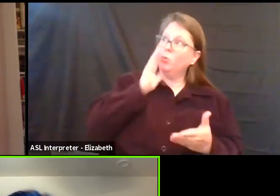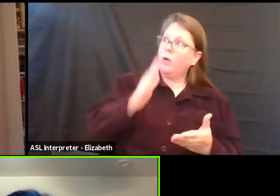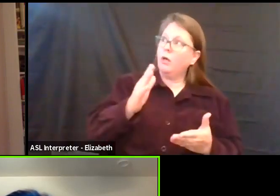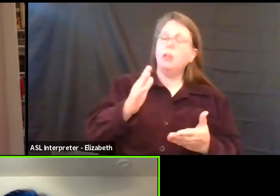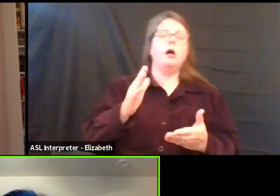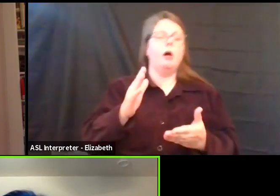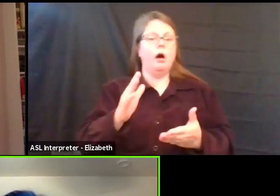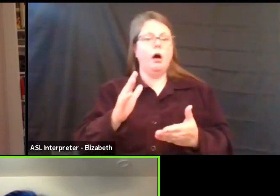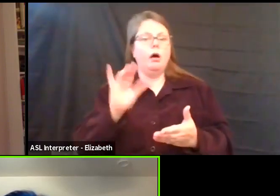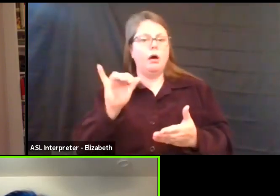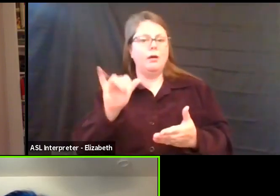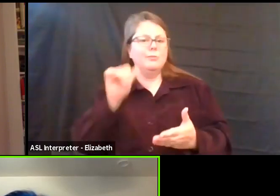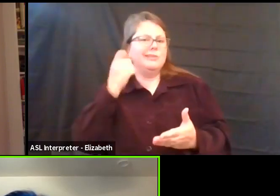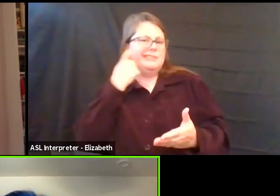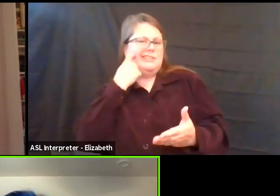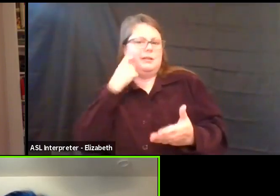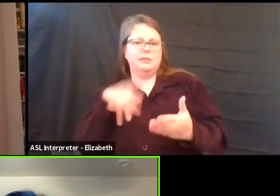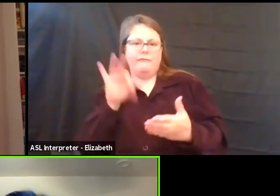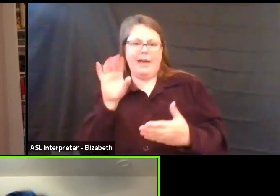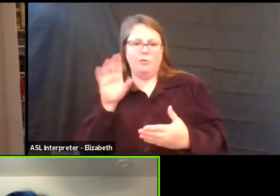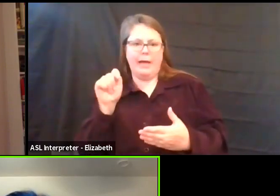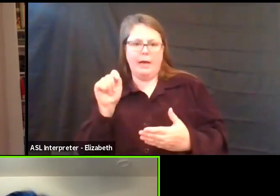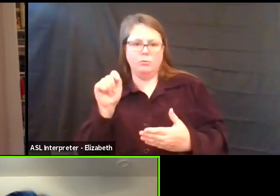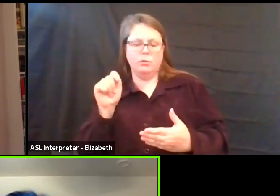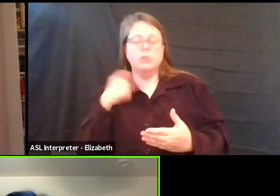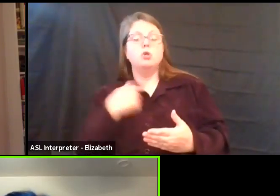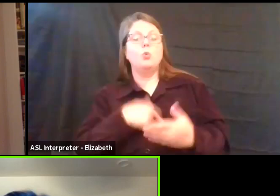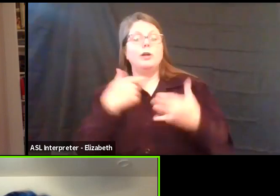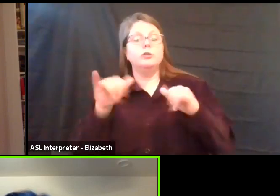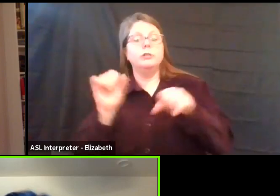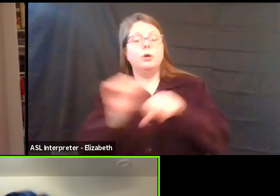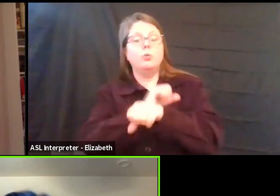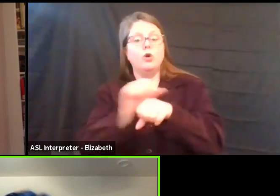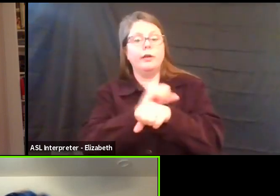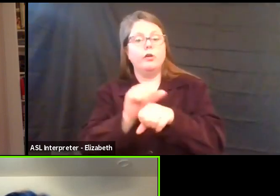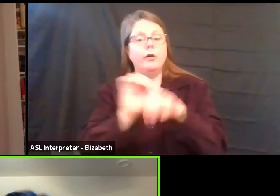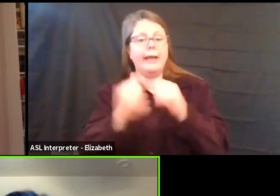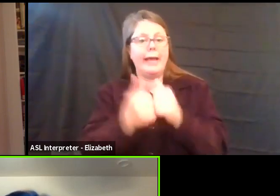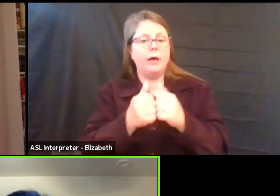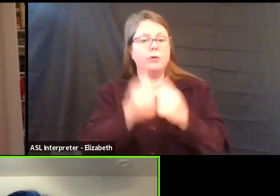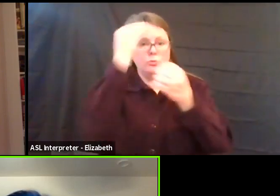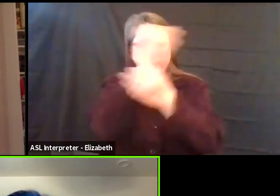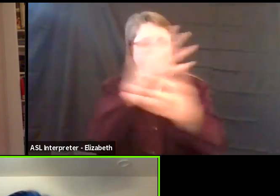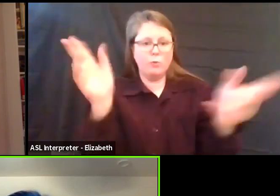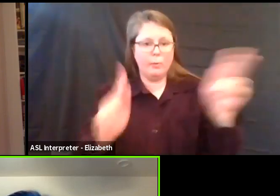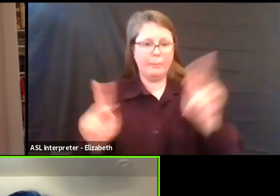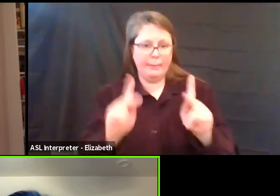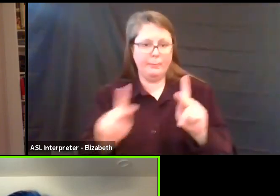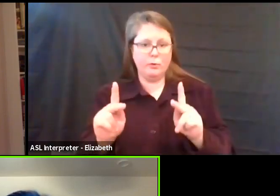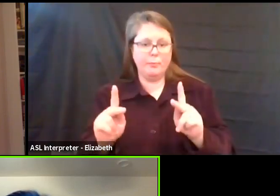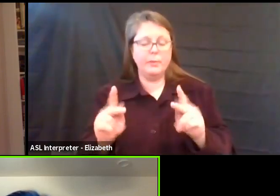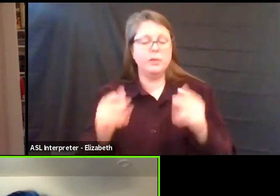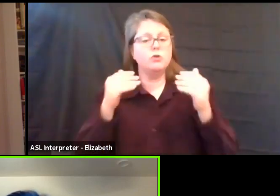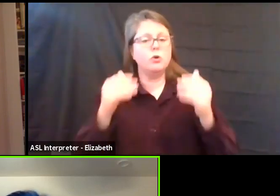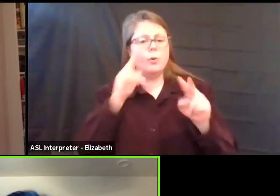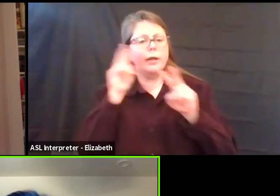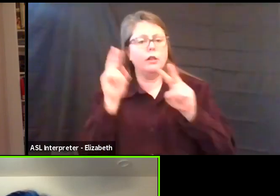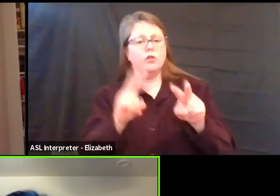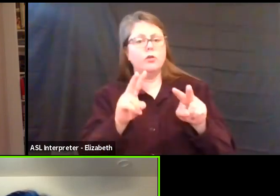access this money. What you want to do is go ahead and go to the website, fill